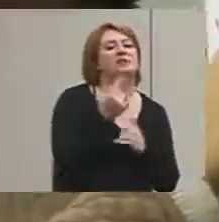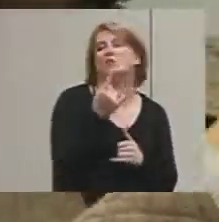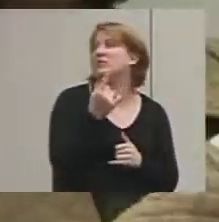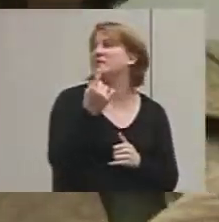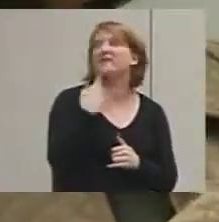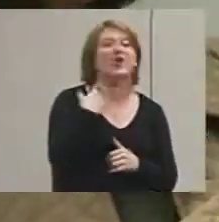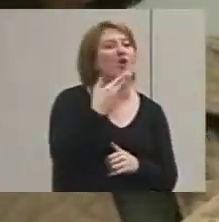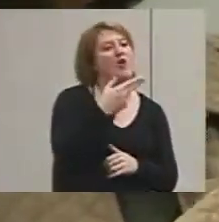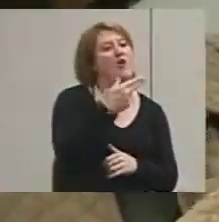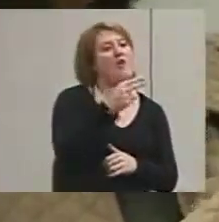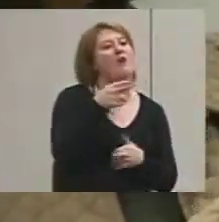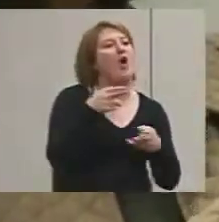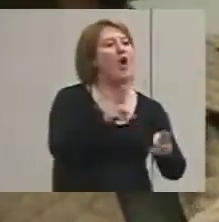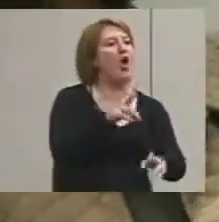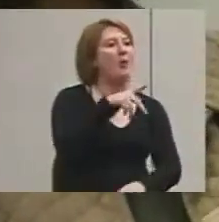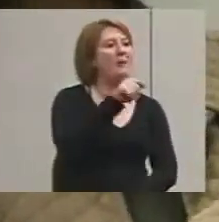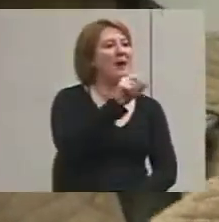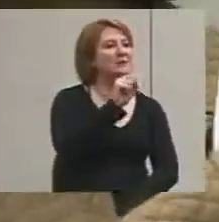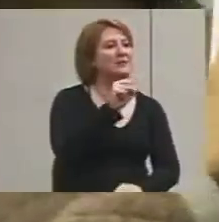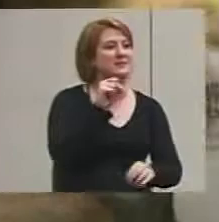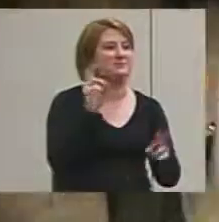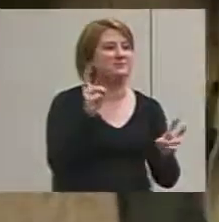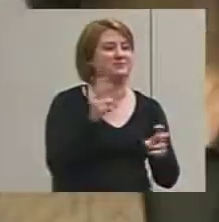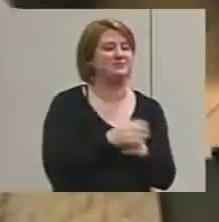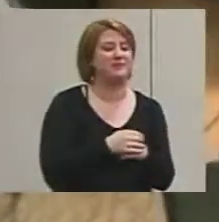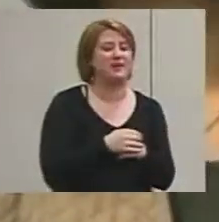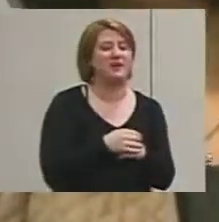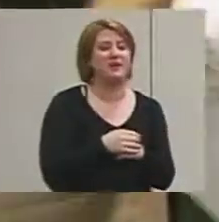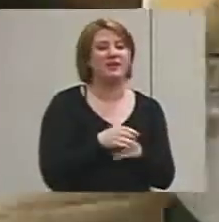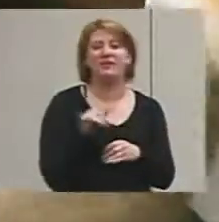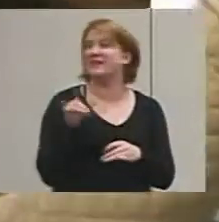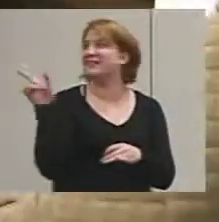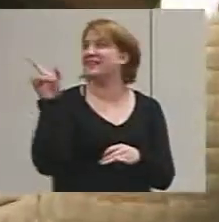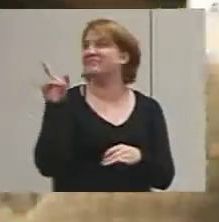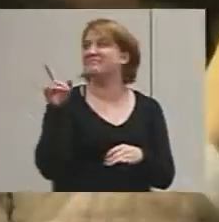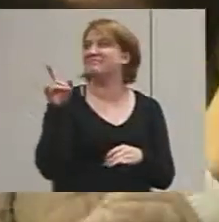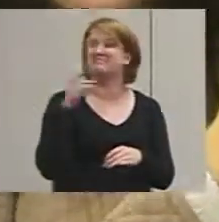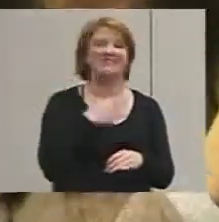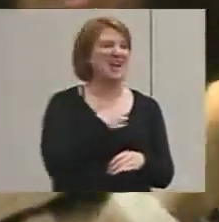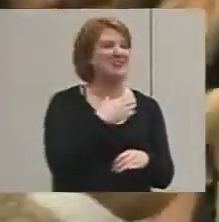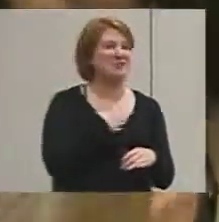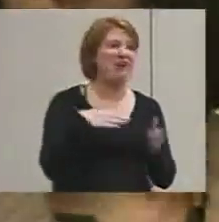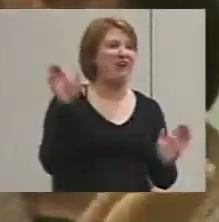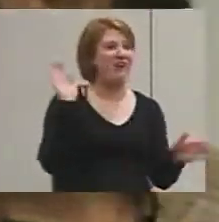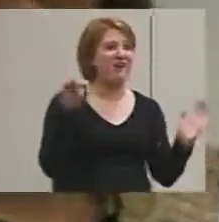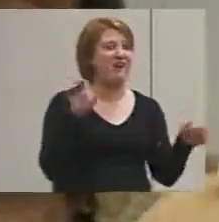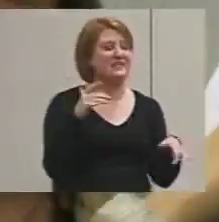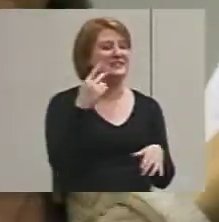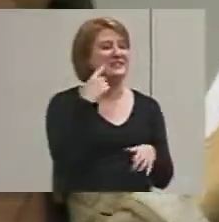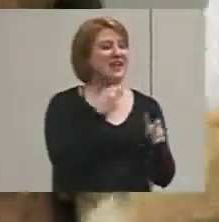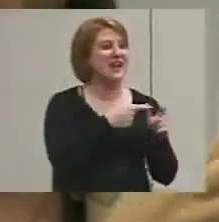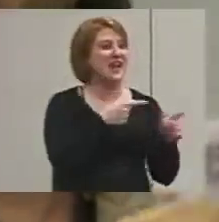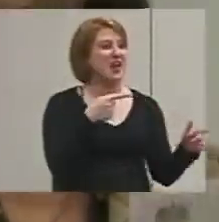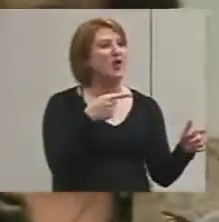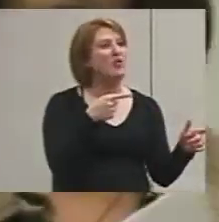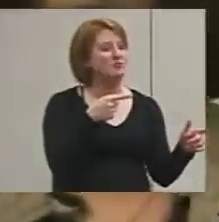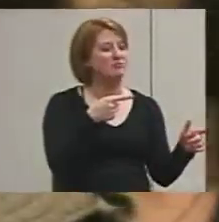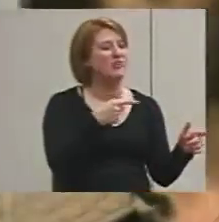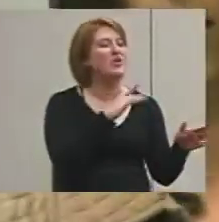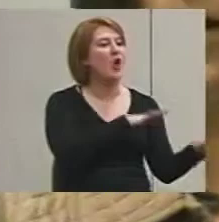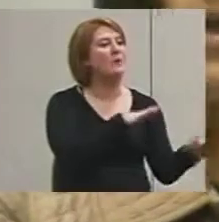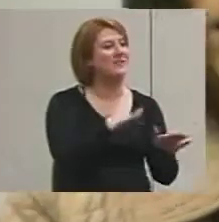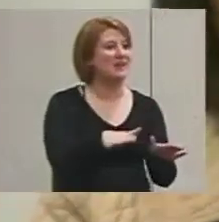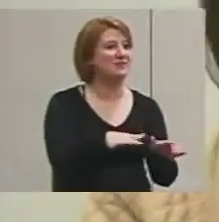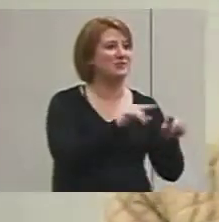so that's the walking around, and this one's like a little tantrum. The kid's flailing, and then it points an arrow to him calming down. So when he gets to